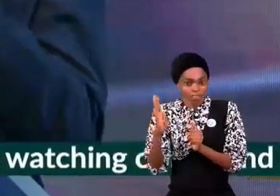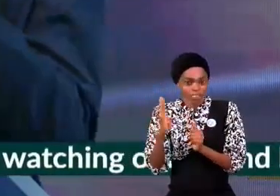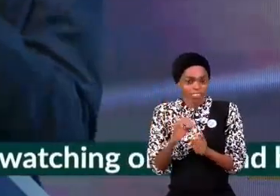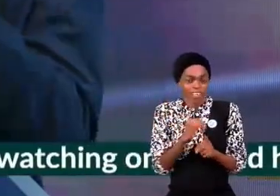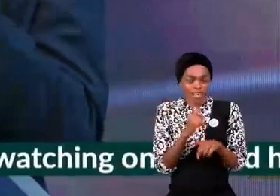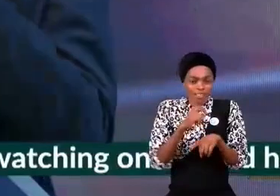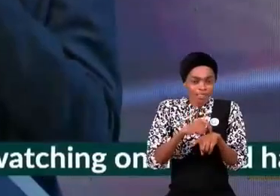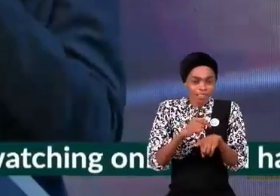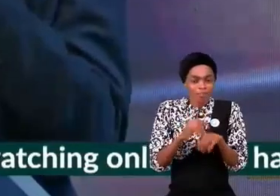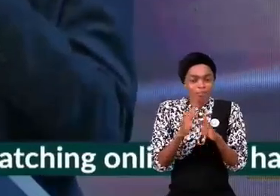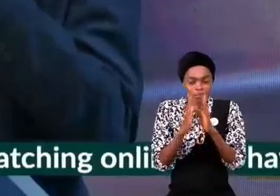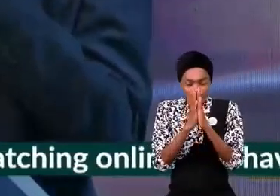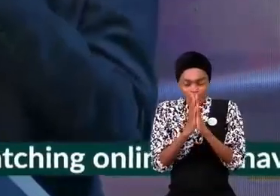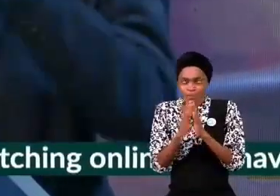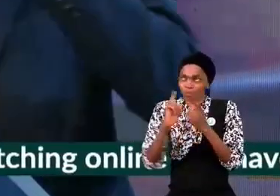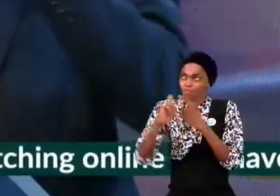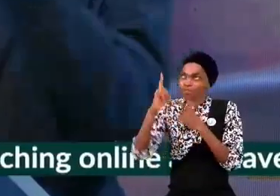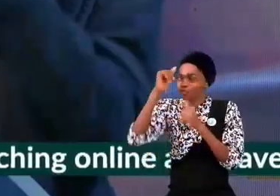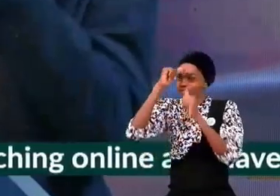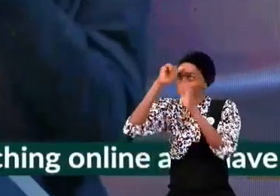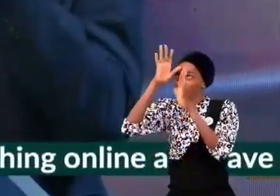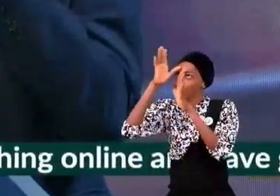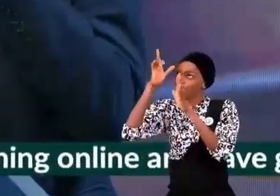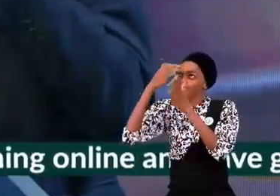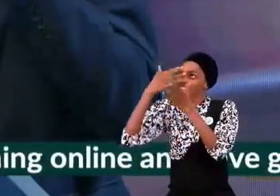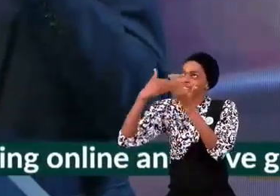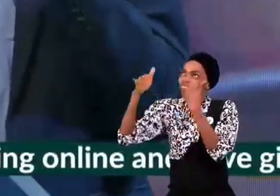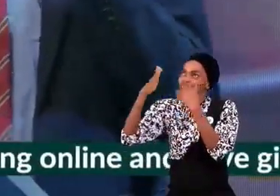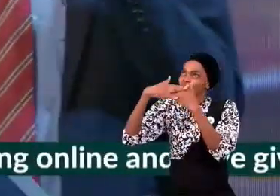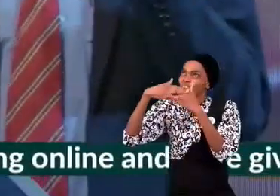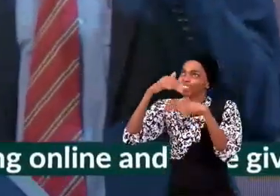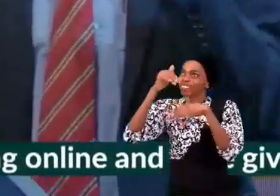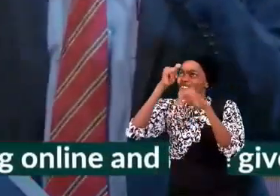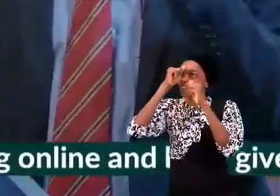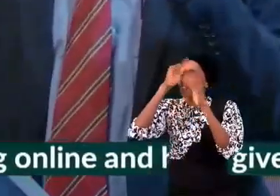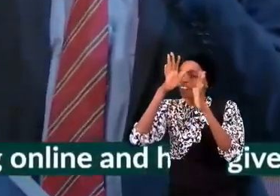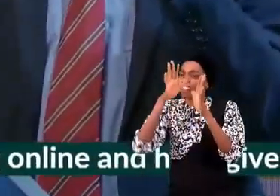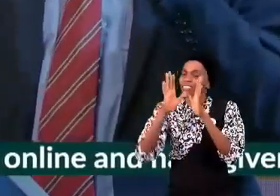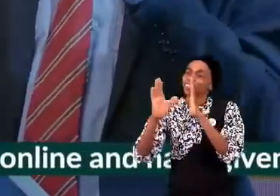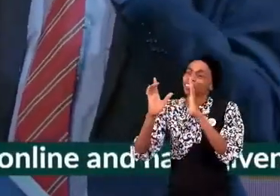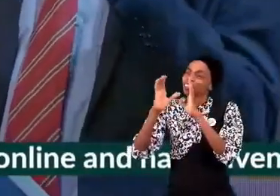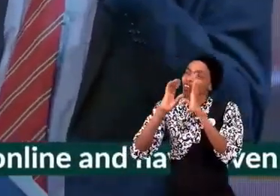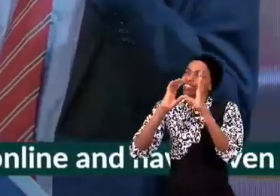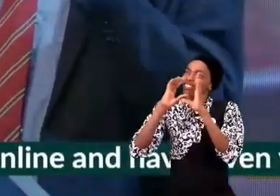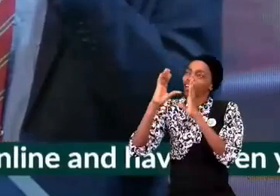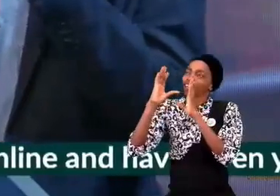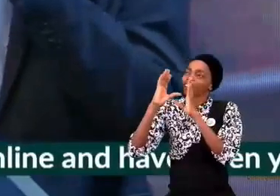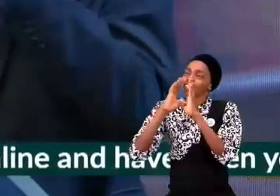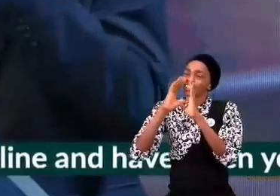And then we want all those that have come with people, with problems,